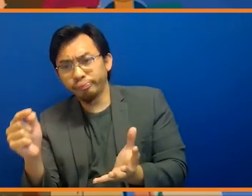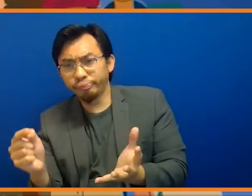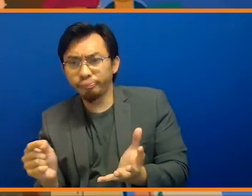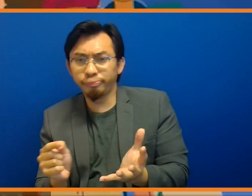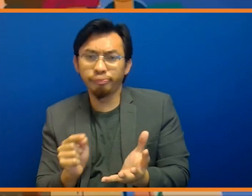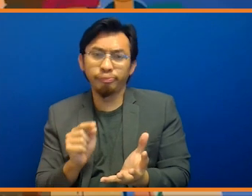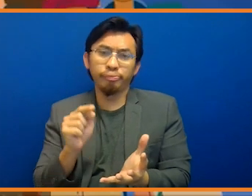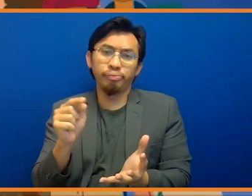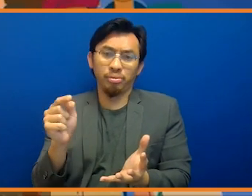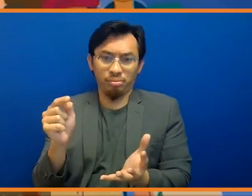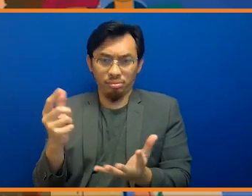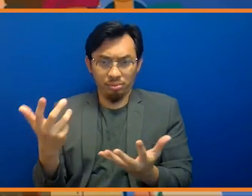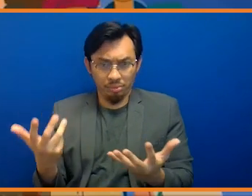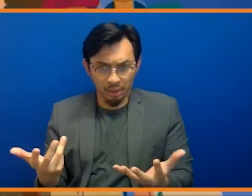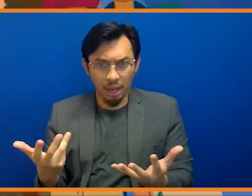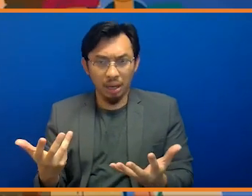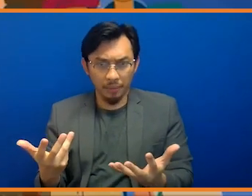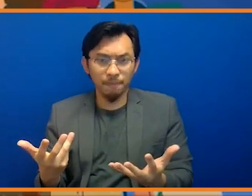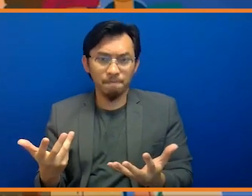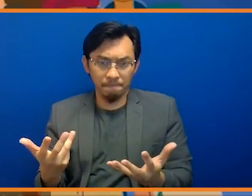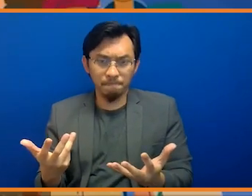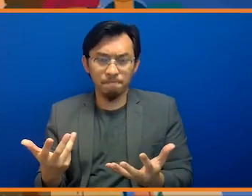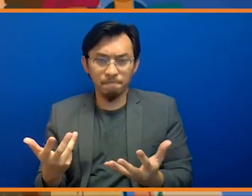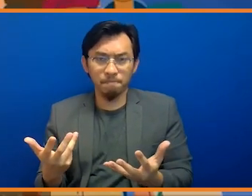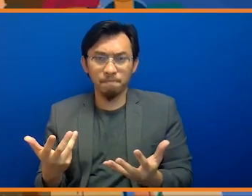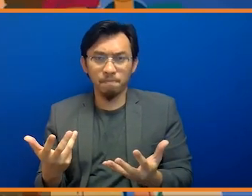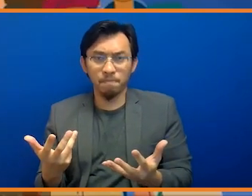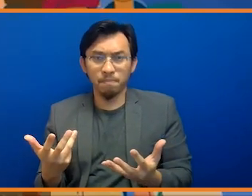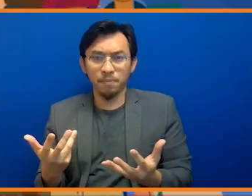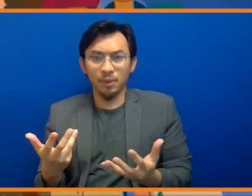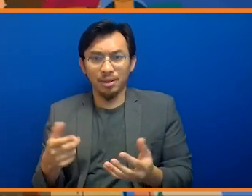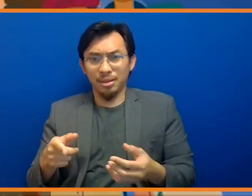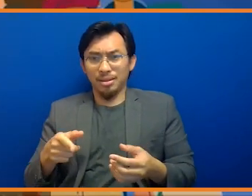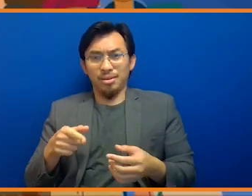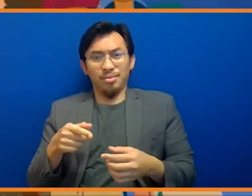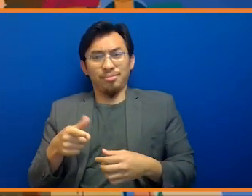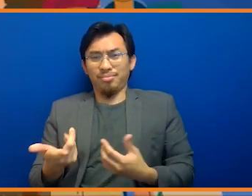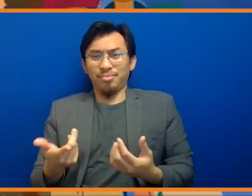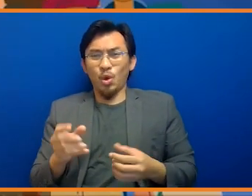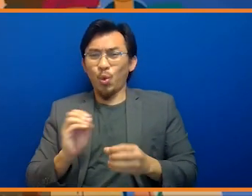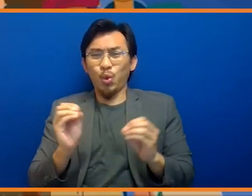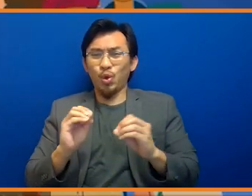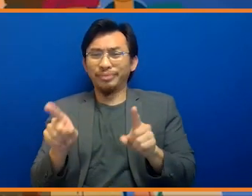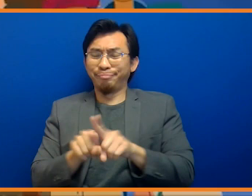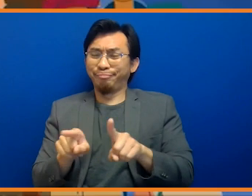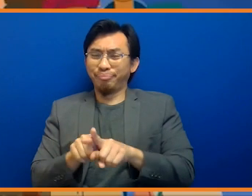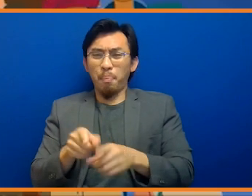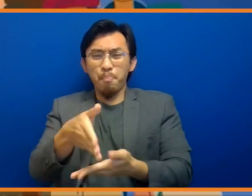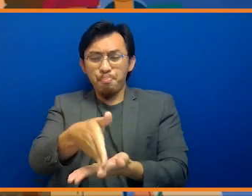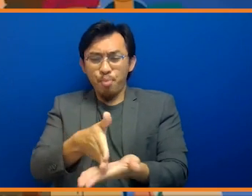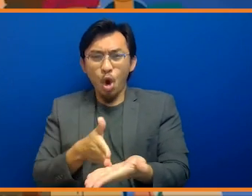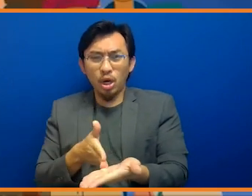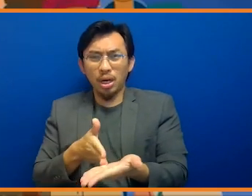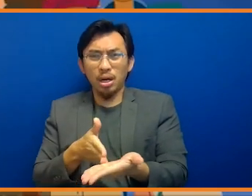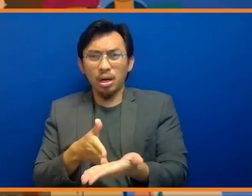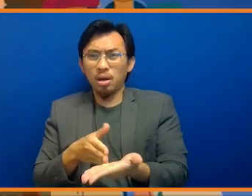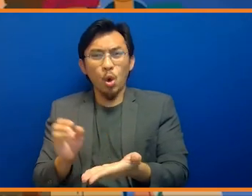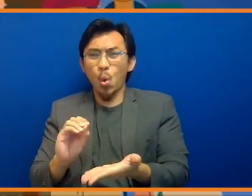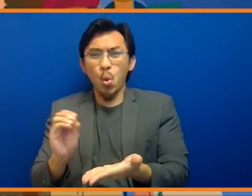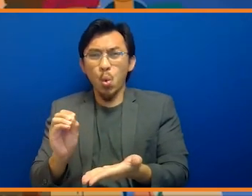that disaster is borderless. Yeah, no border of the country, for example.